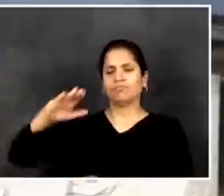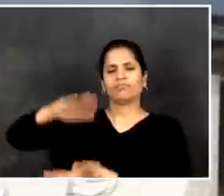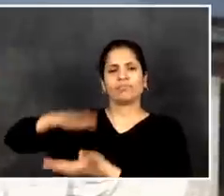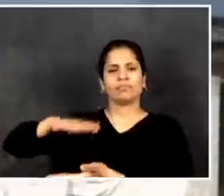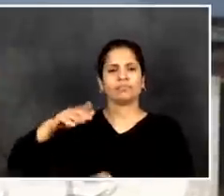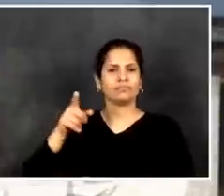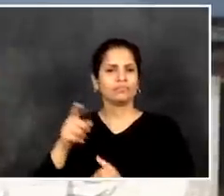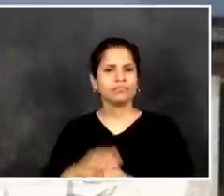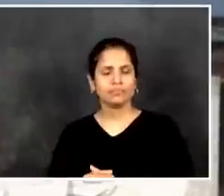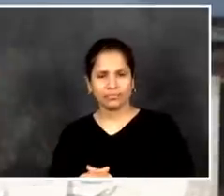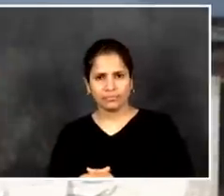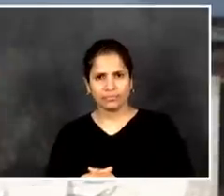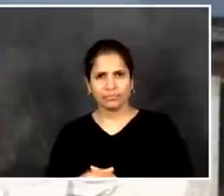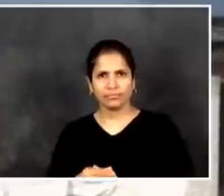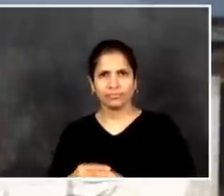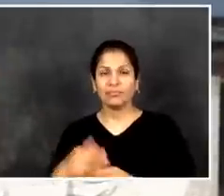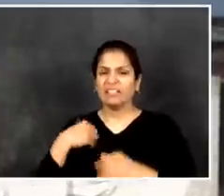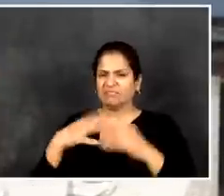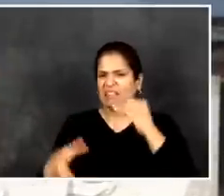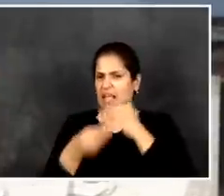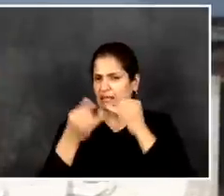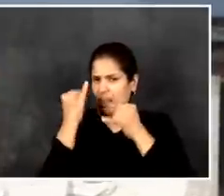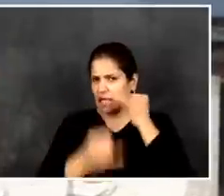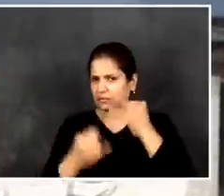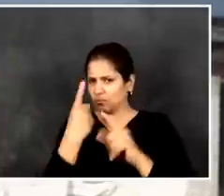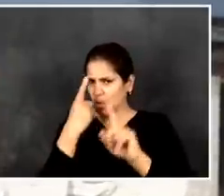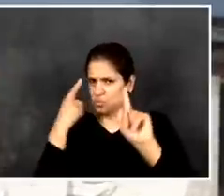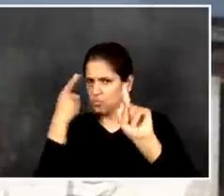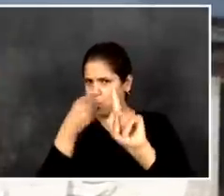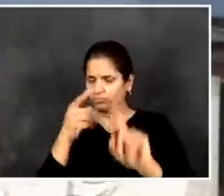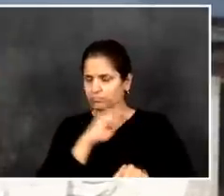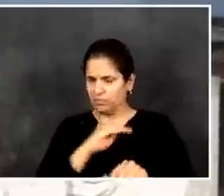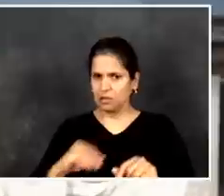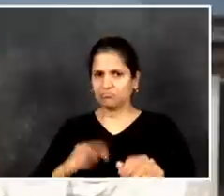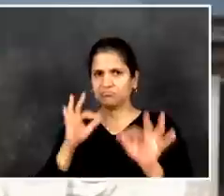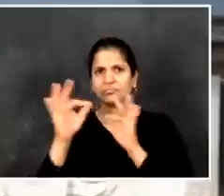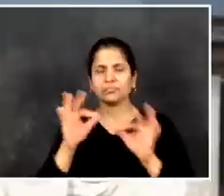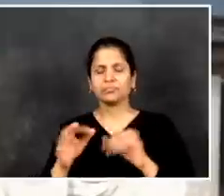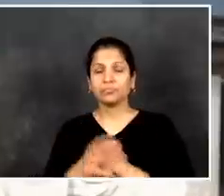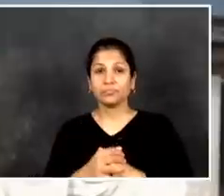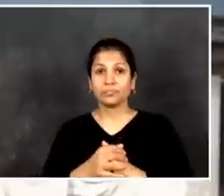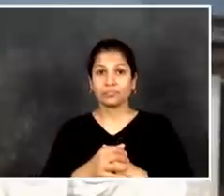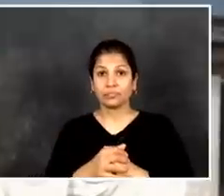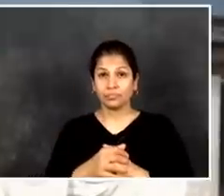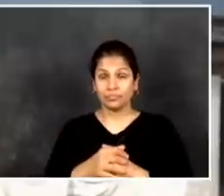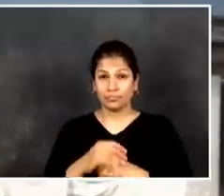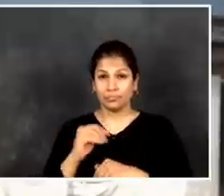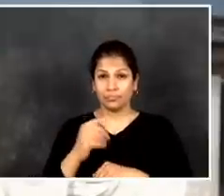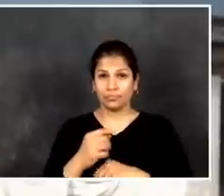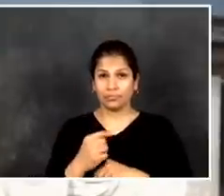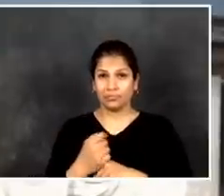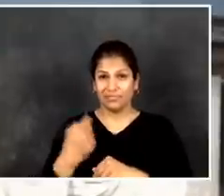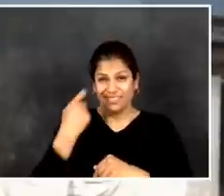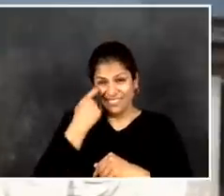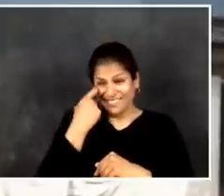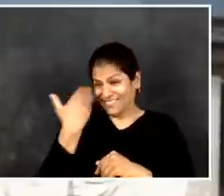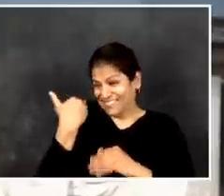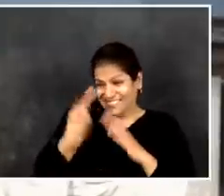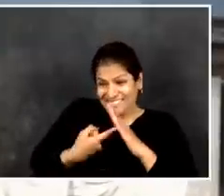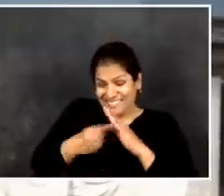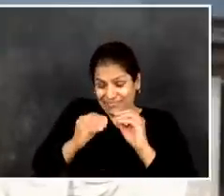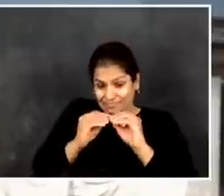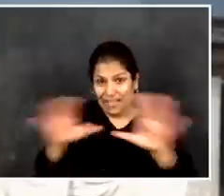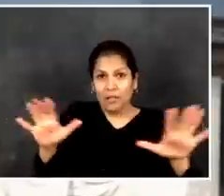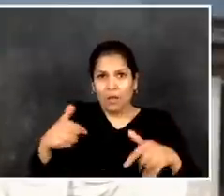understand, Julia, the notion in the beginning that we would not have a supply chain that functioned in the